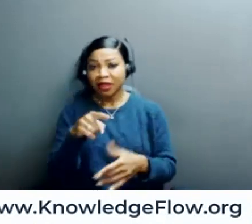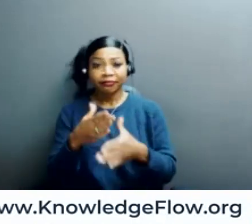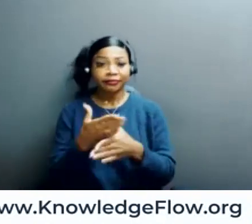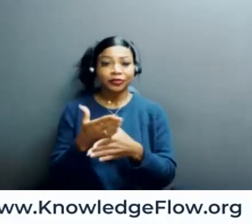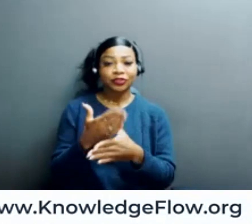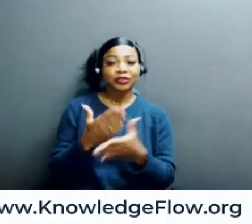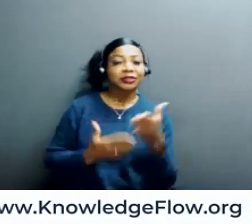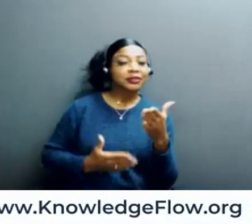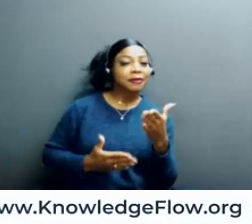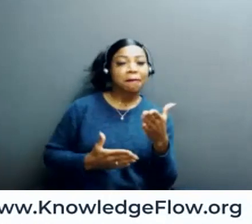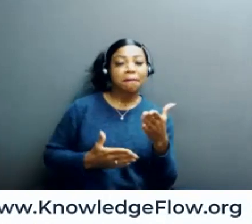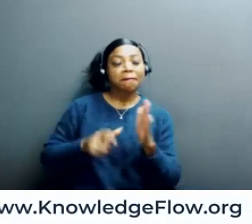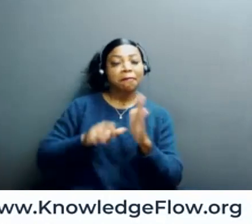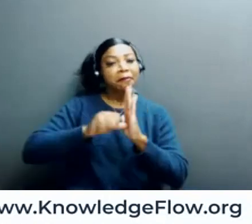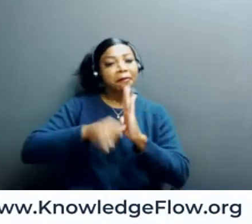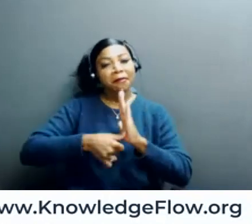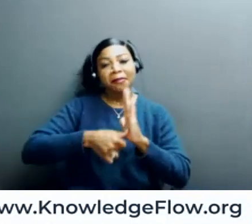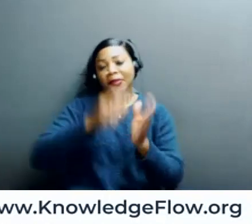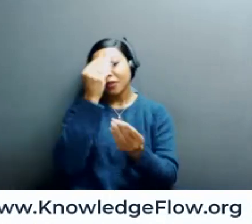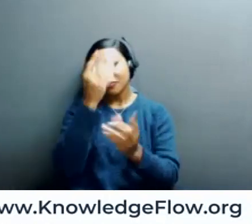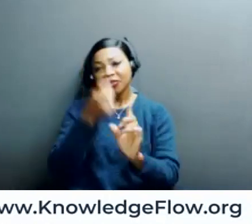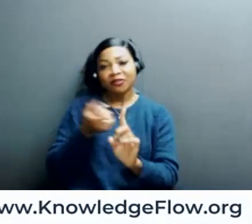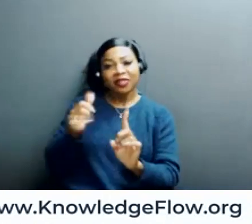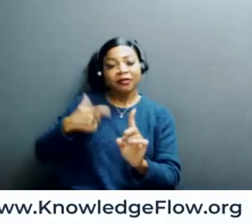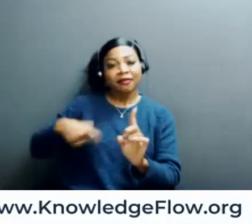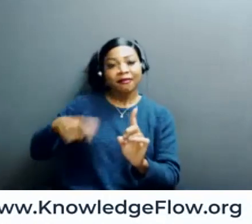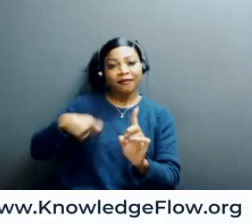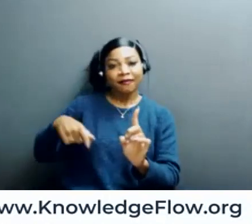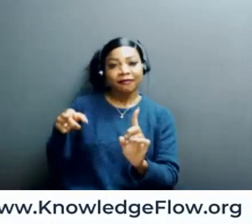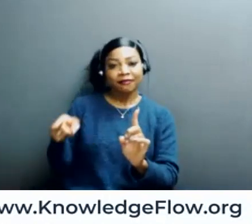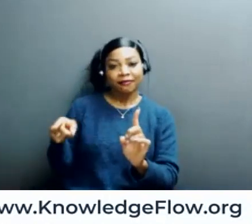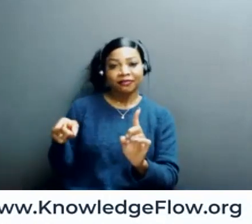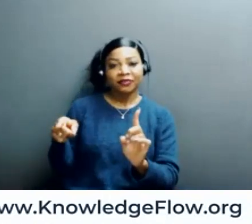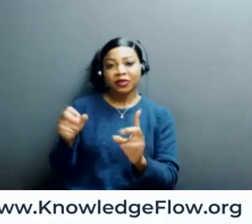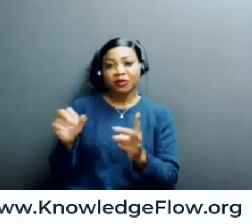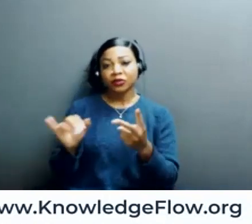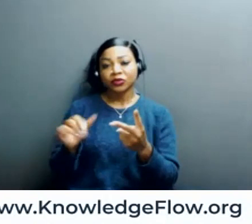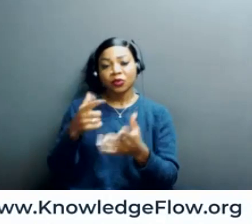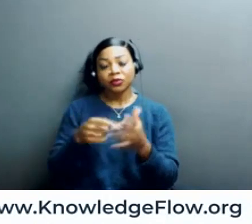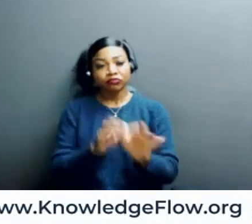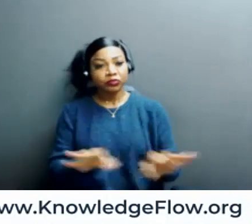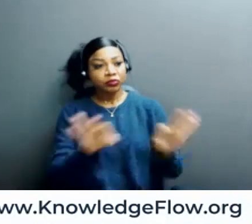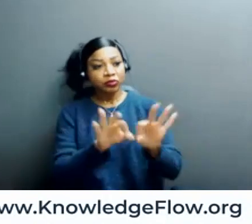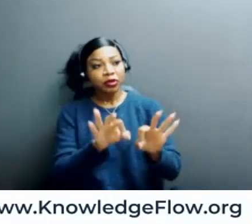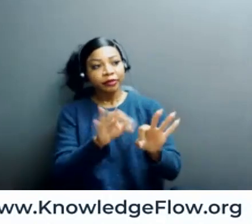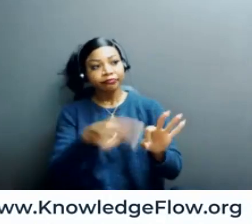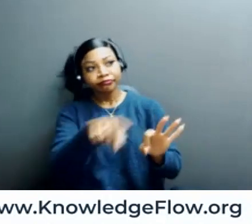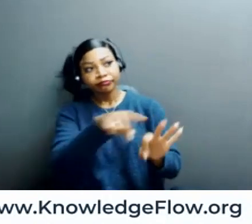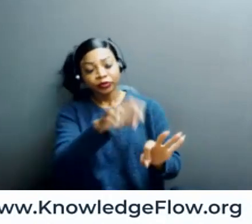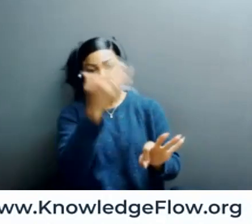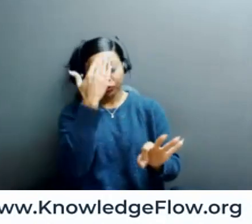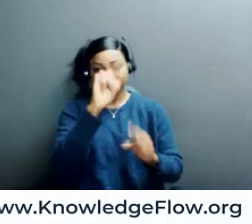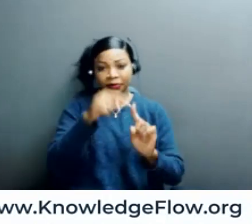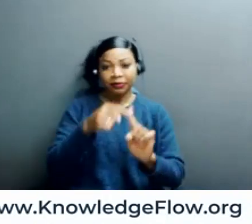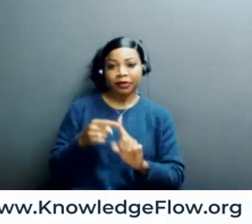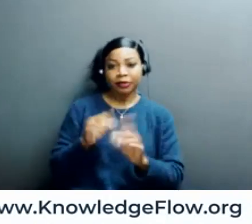some kind of key notes from this conference and from what people should know and consider about cyber security